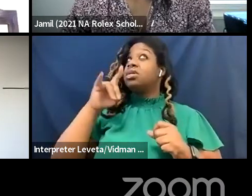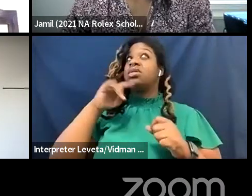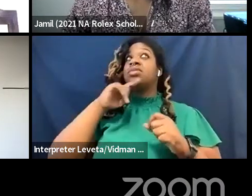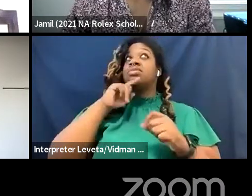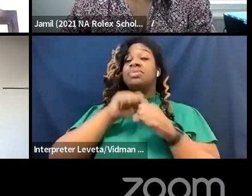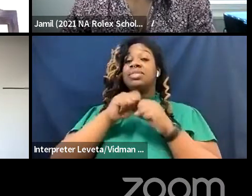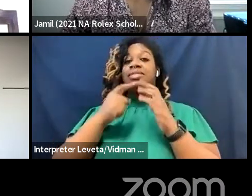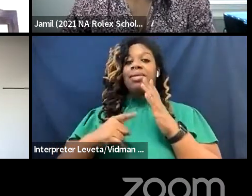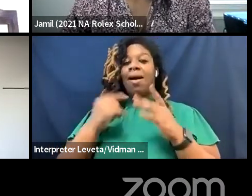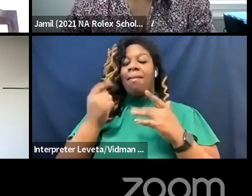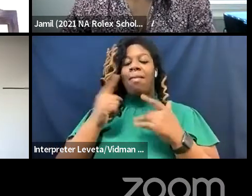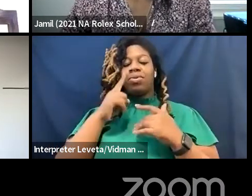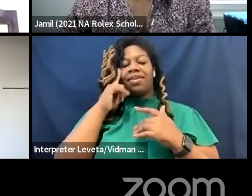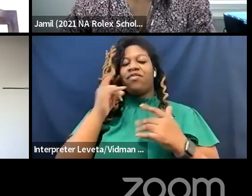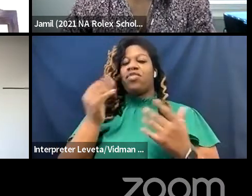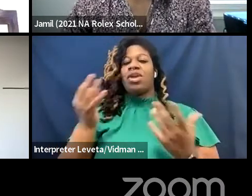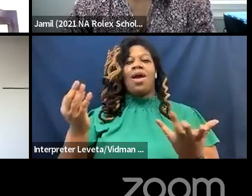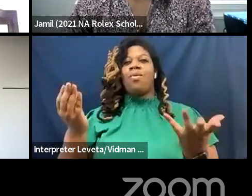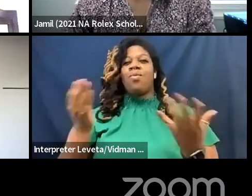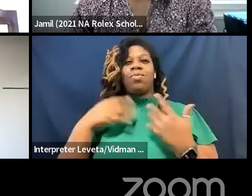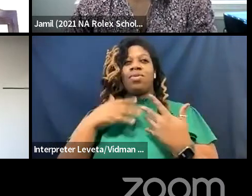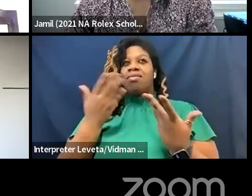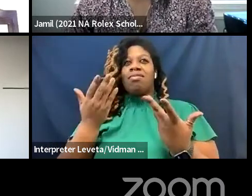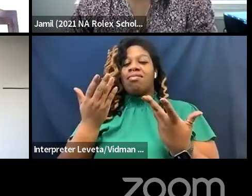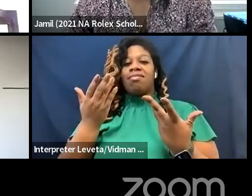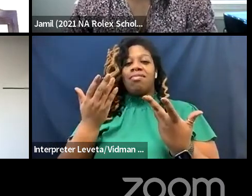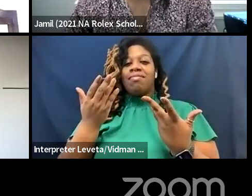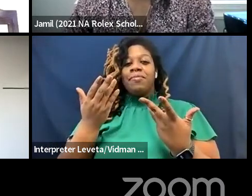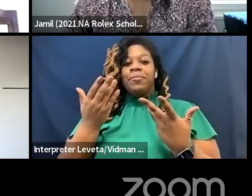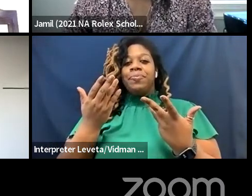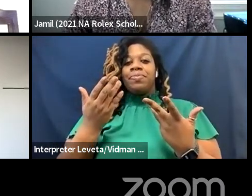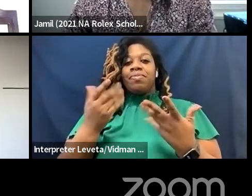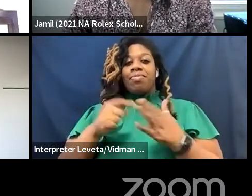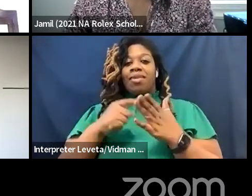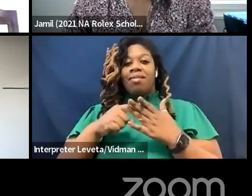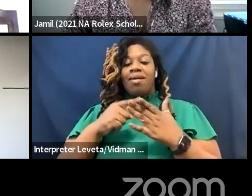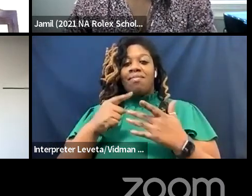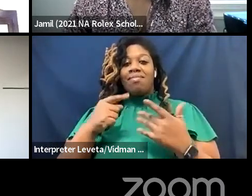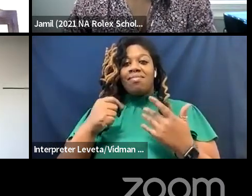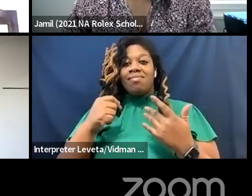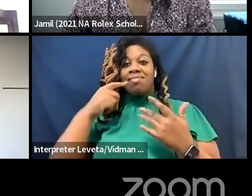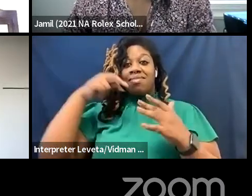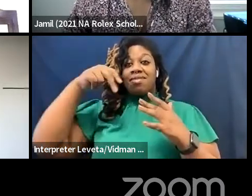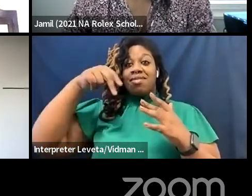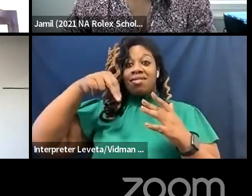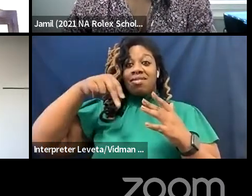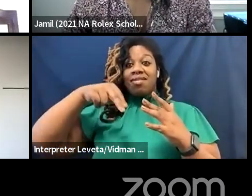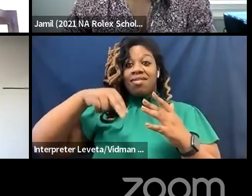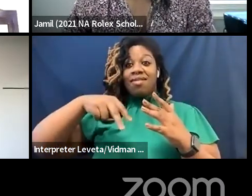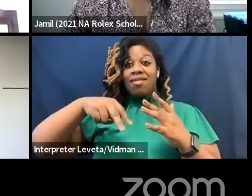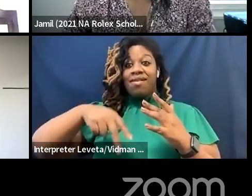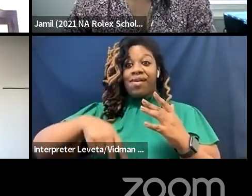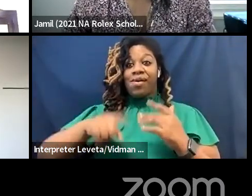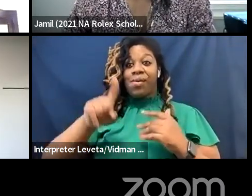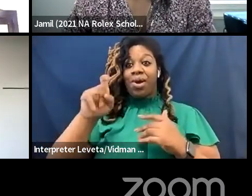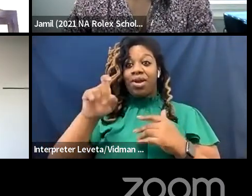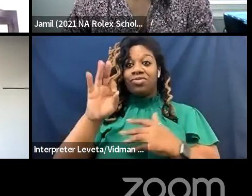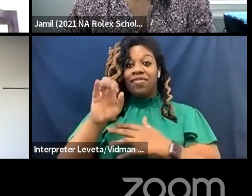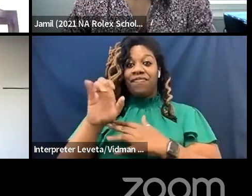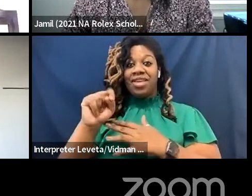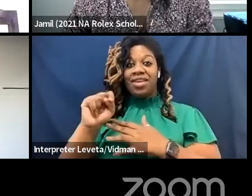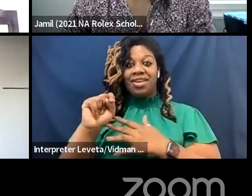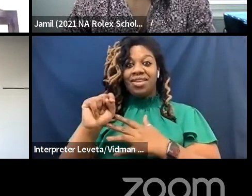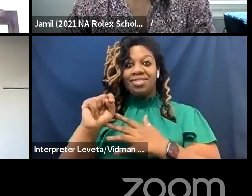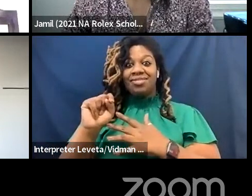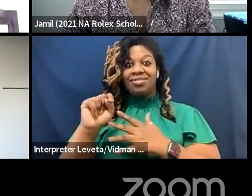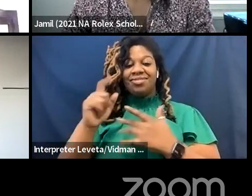down and just see nothing. It's like, wow, I'm already 100 feet down. And I'm still like way more to go down there. That